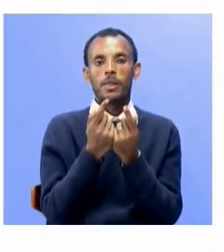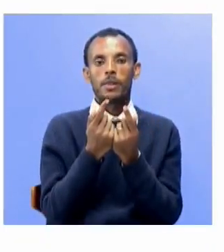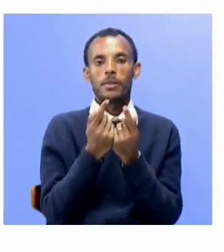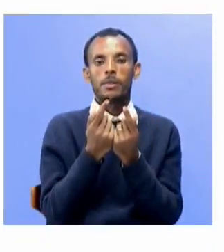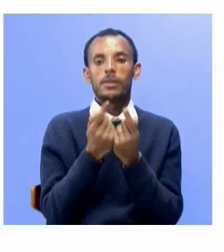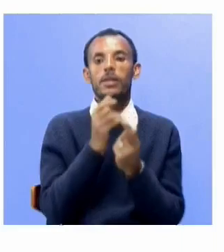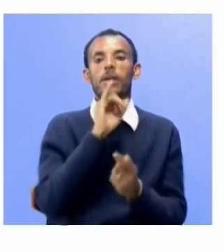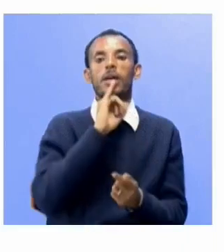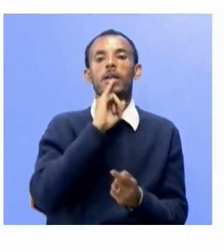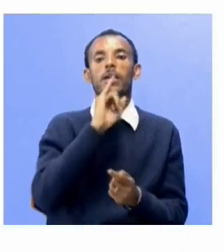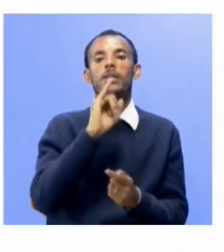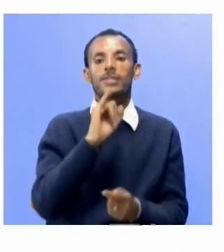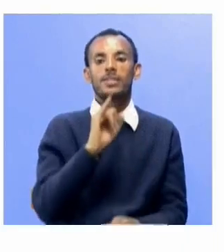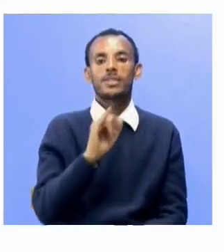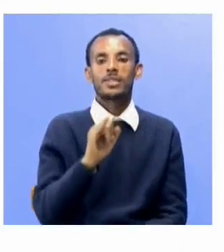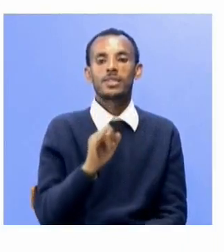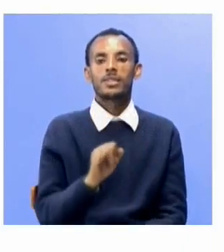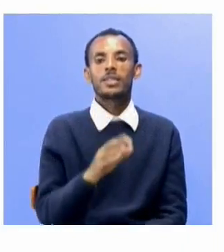is 16?